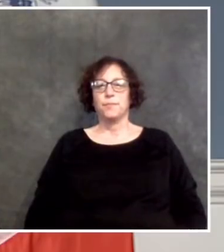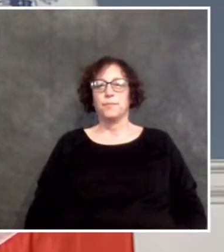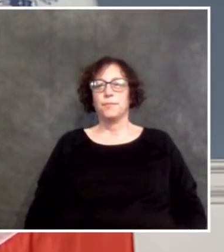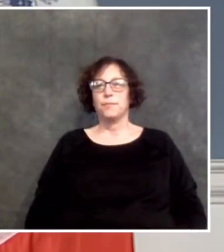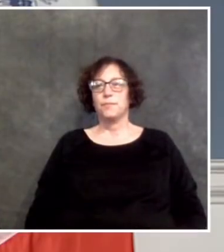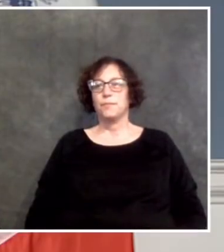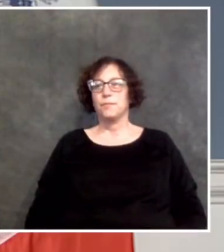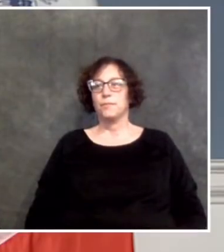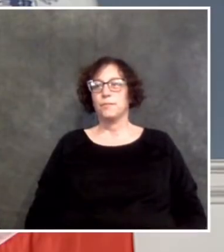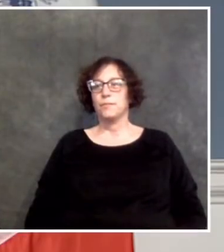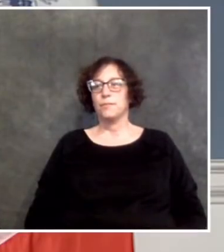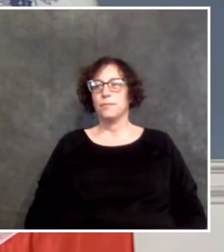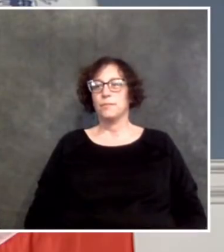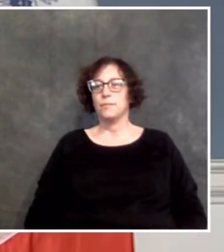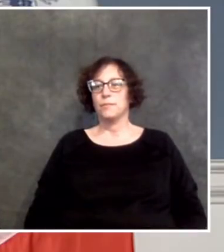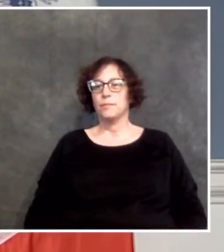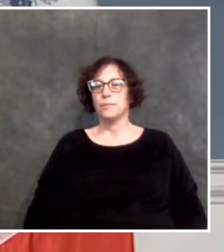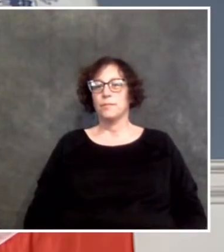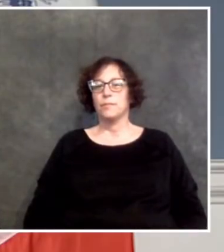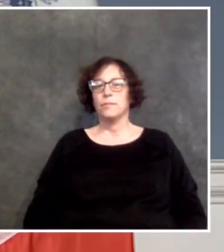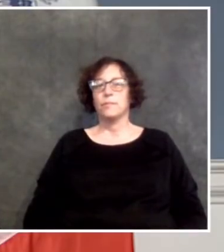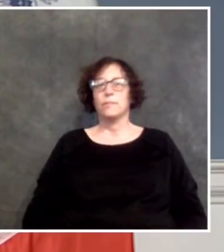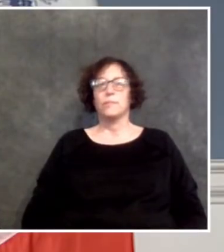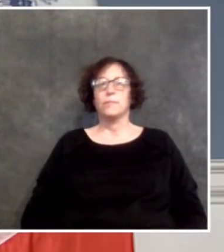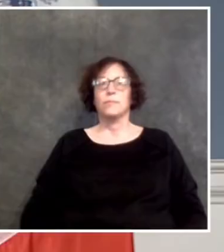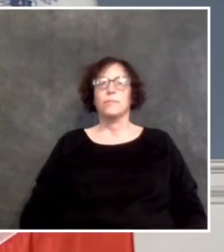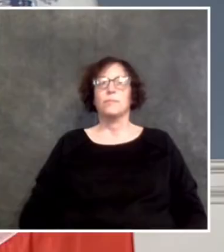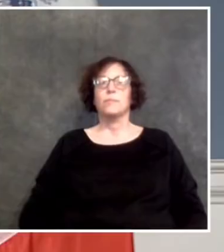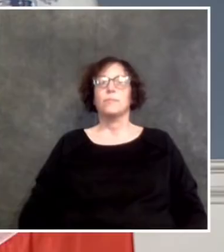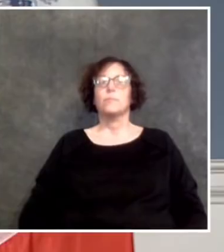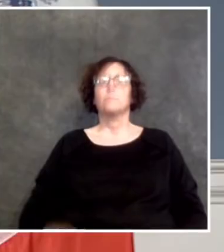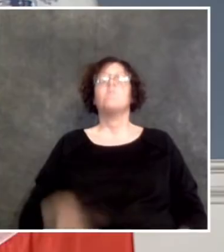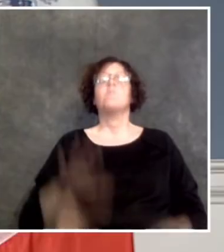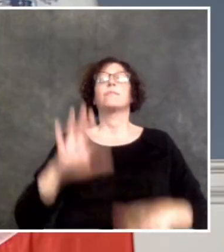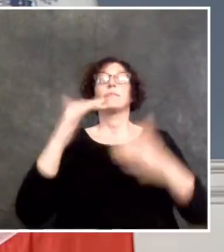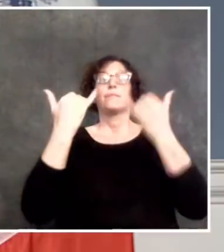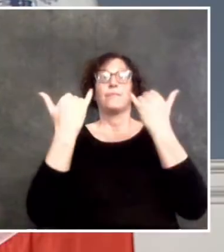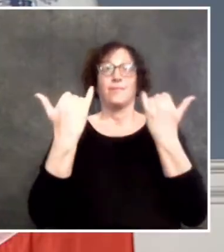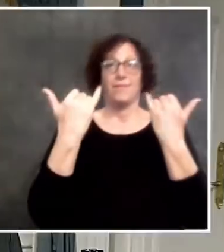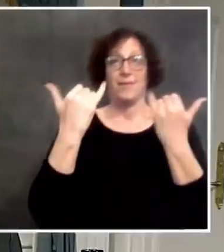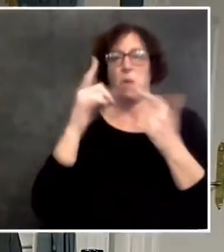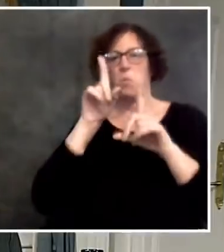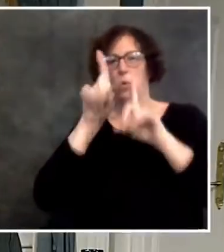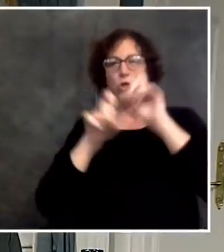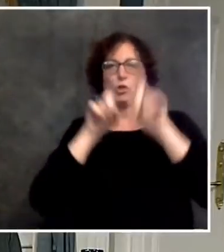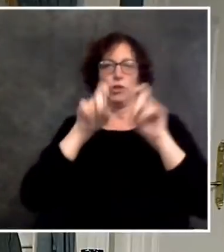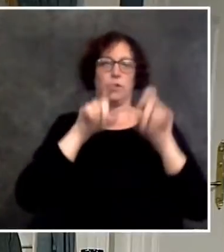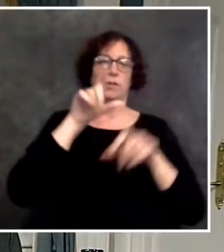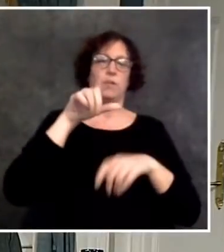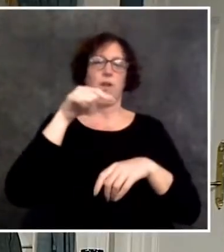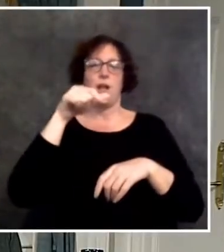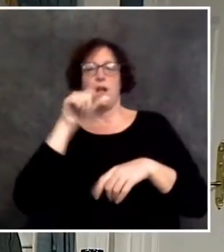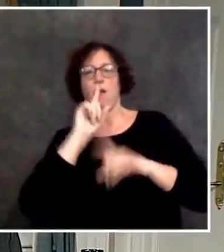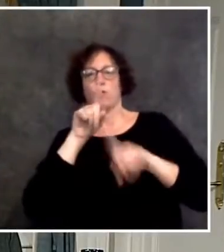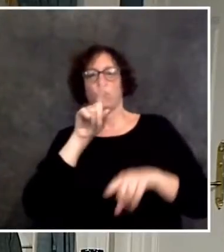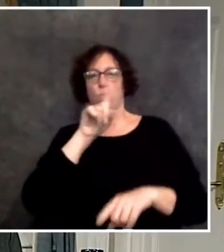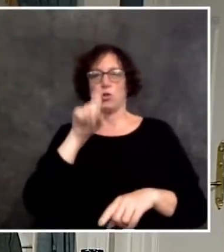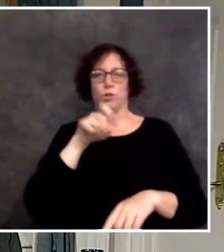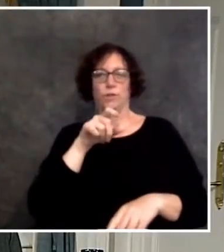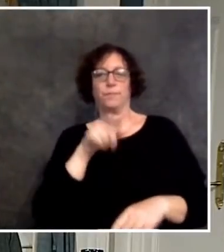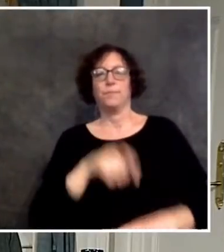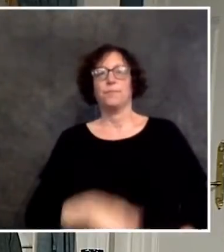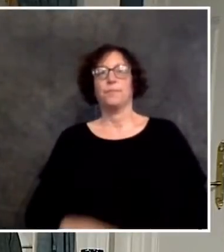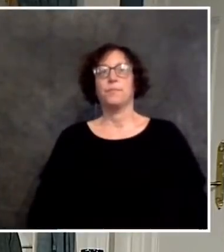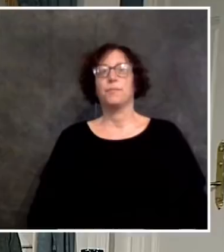juntos. With that, we will turn to questions from the media. And please let me